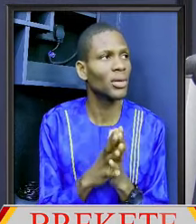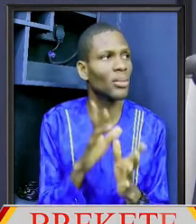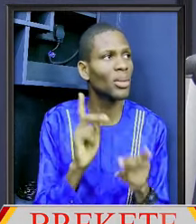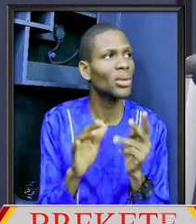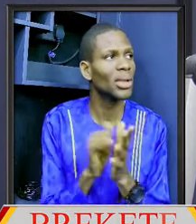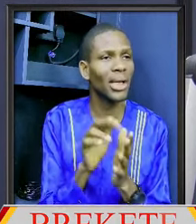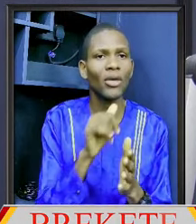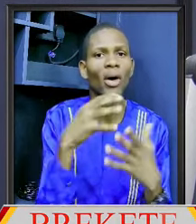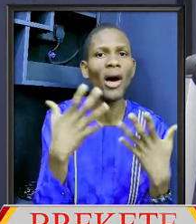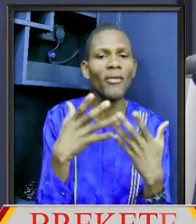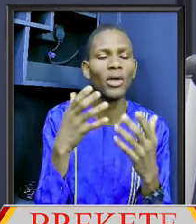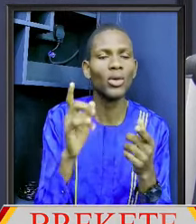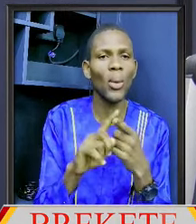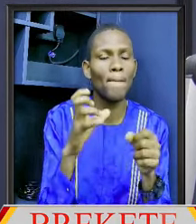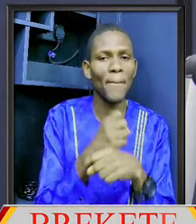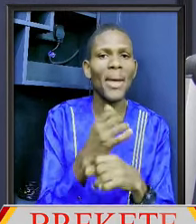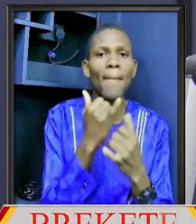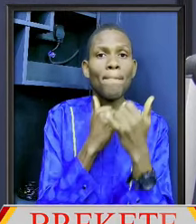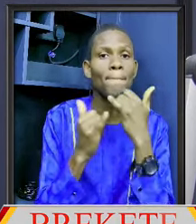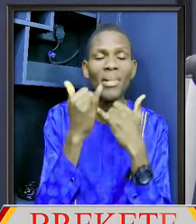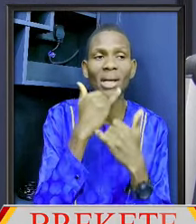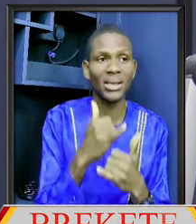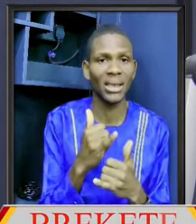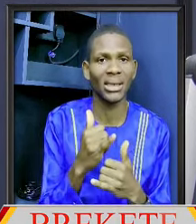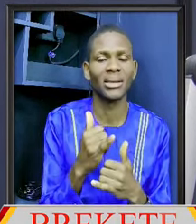People that are not afraid of making mistakes,